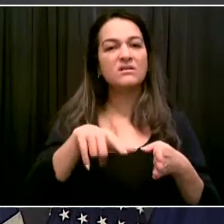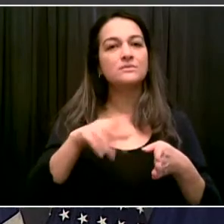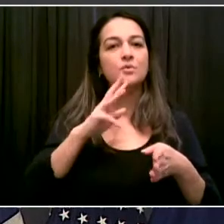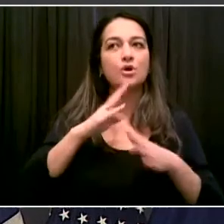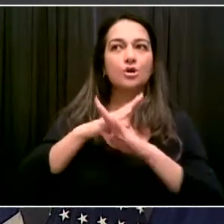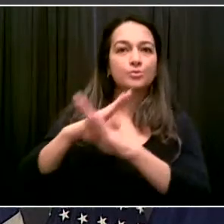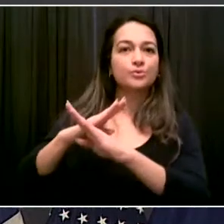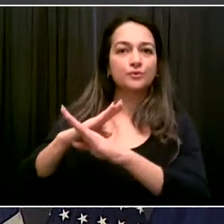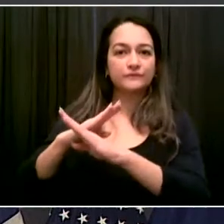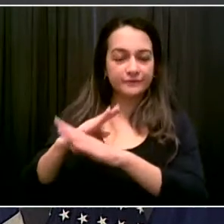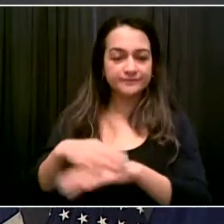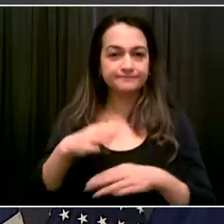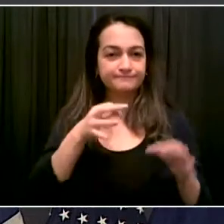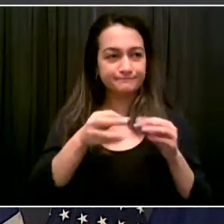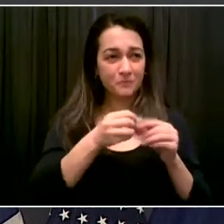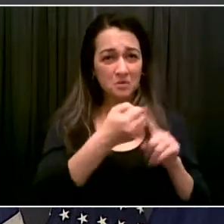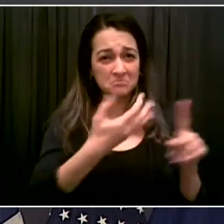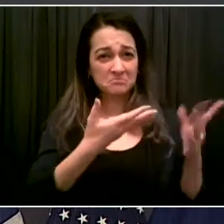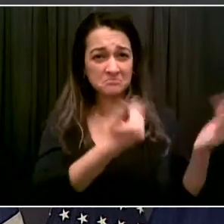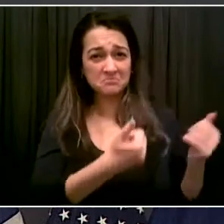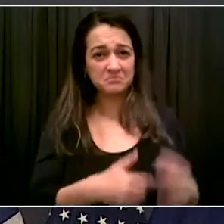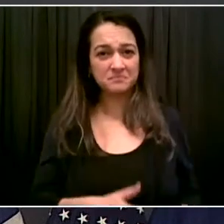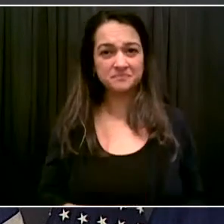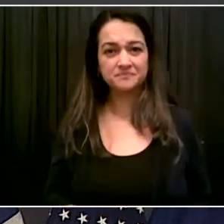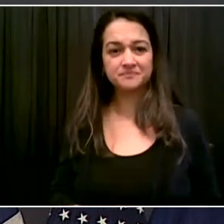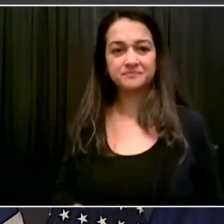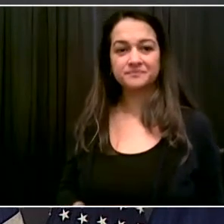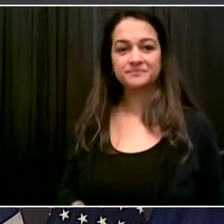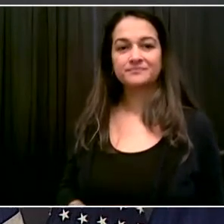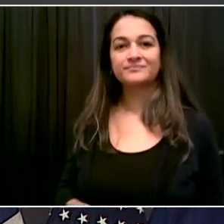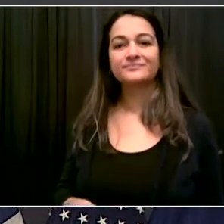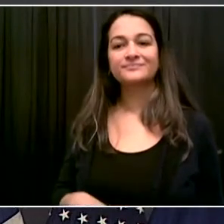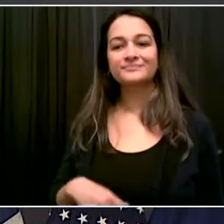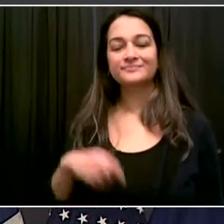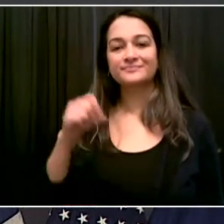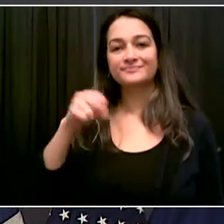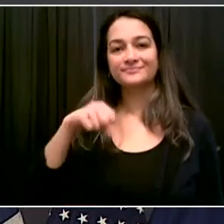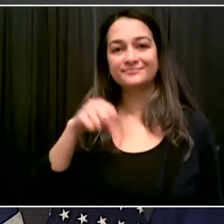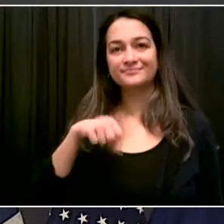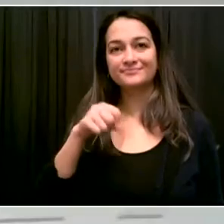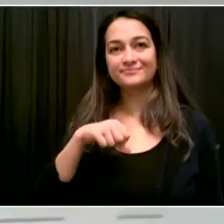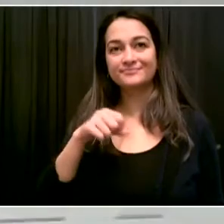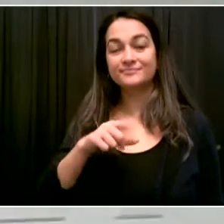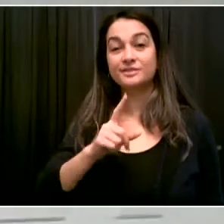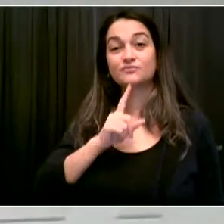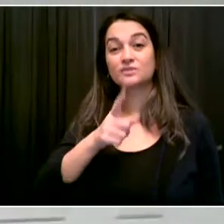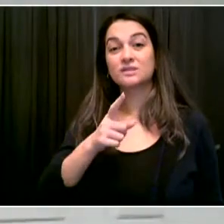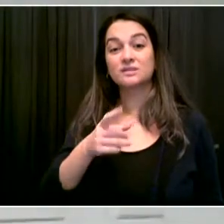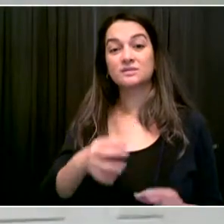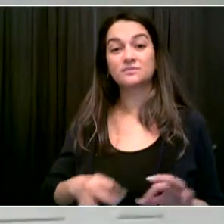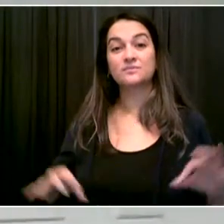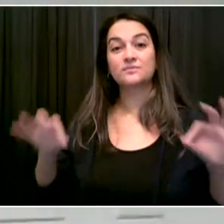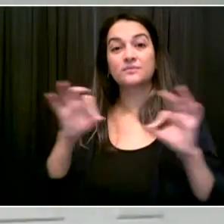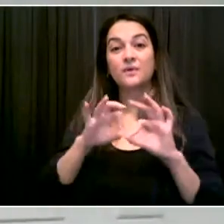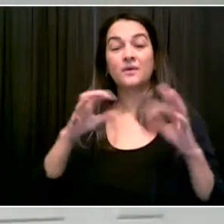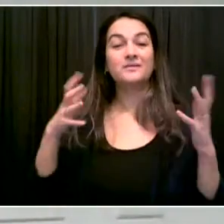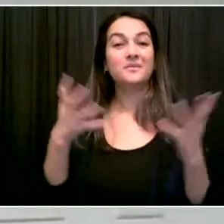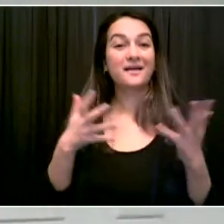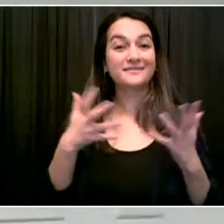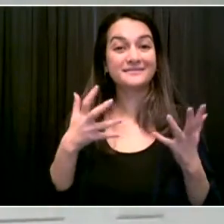Mayor. No, I think the headline is that we have found a 20-year solution to